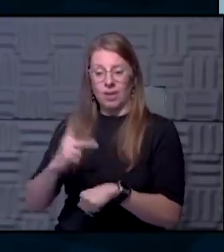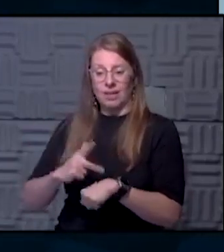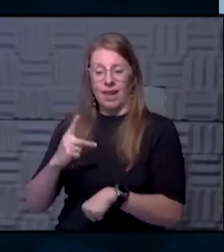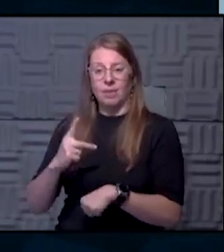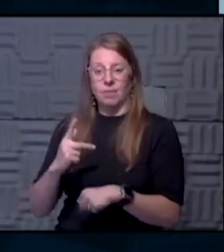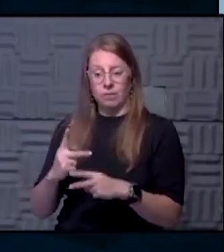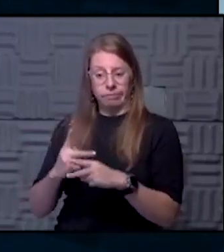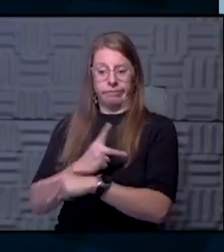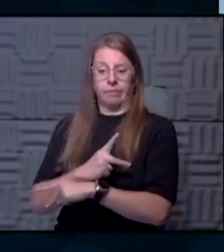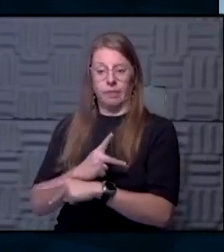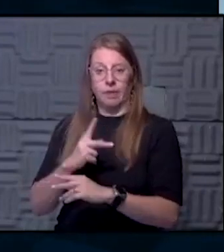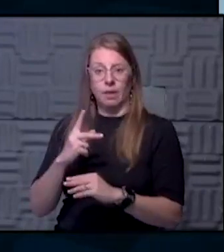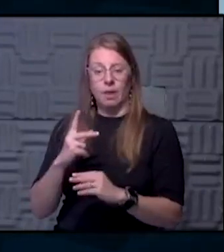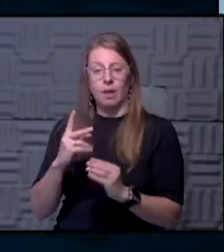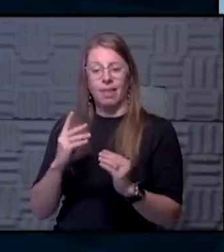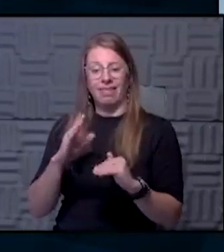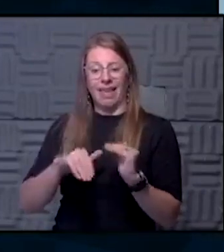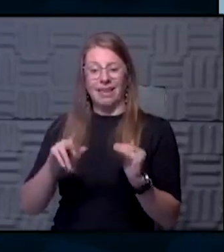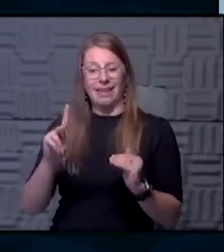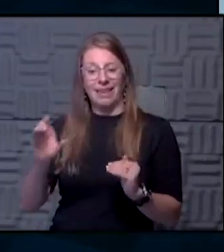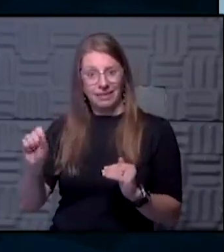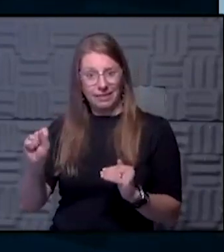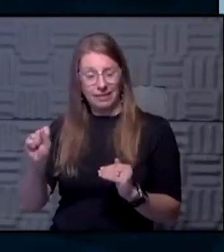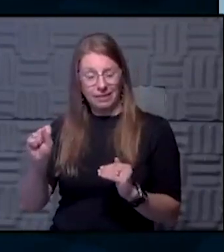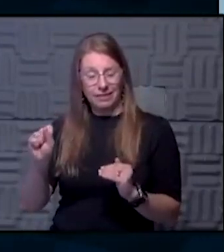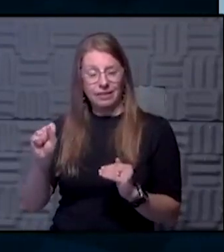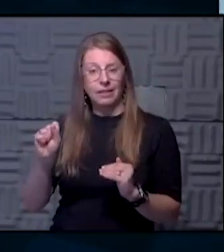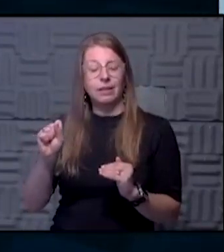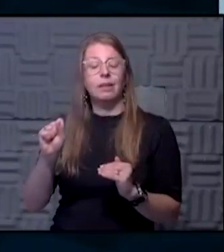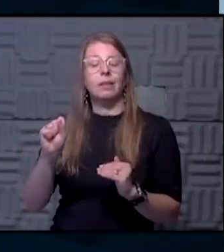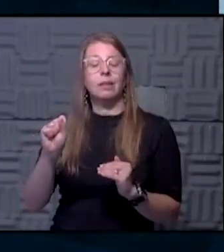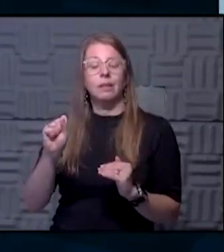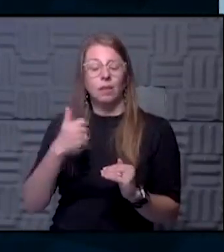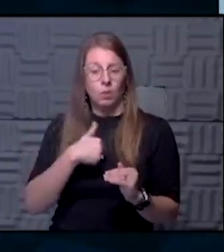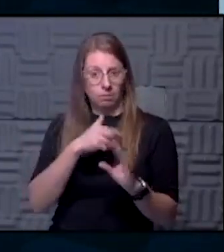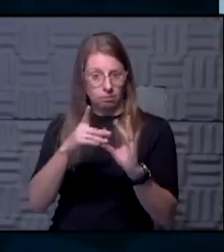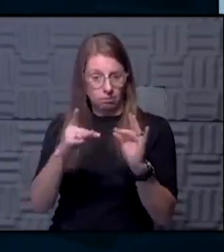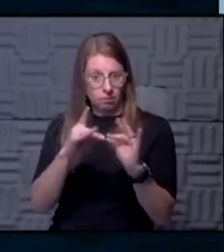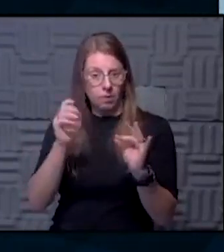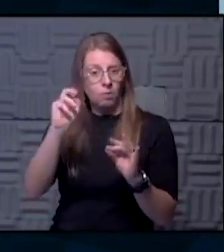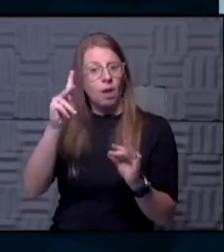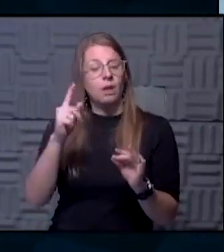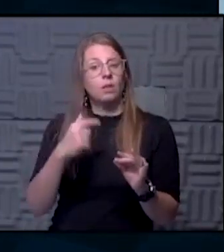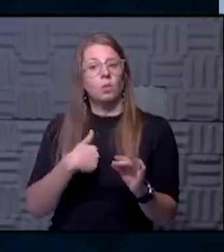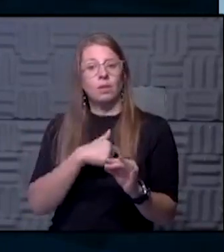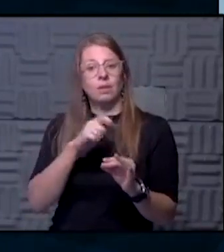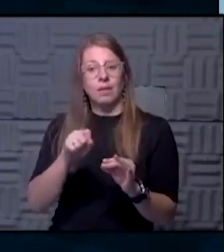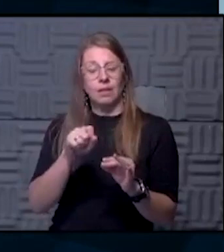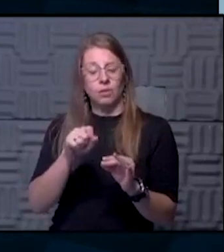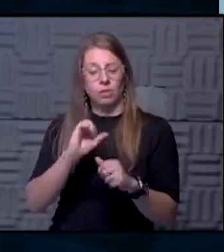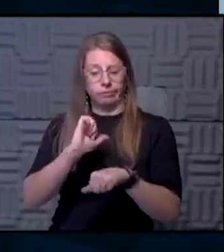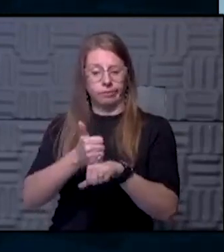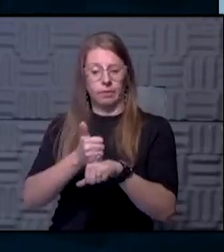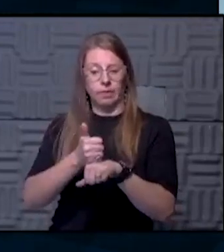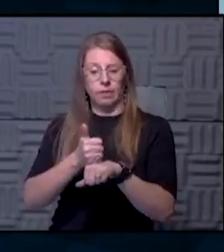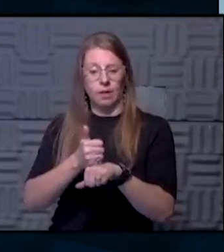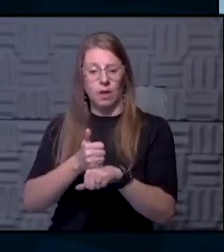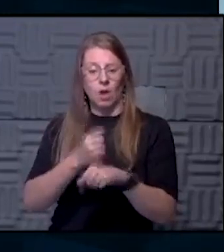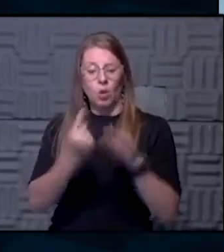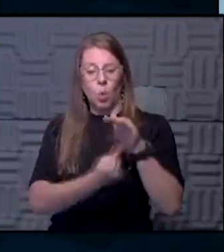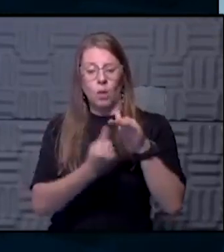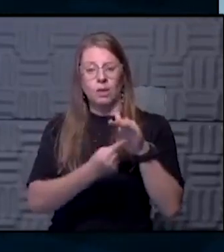higher than Kansas's rate, then we say, okay, we need to put on some sort of quarantine travel